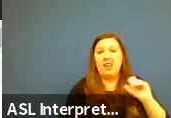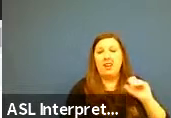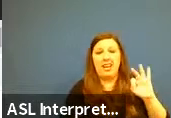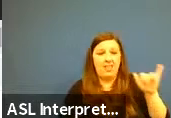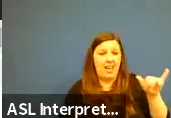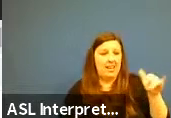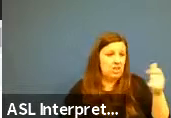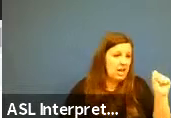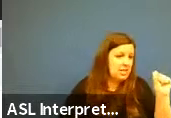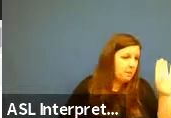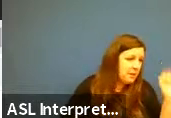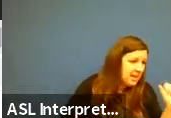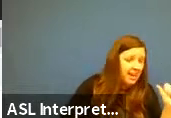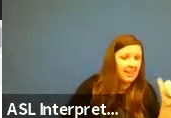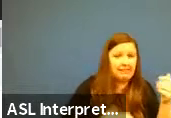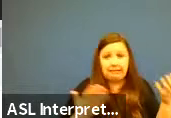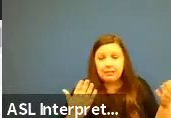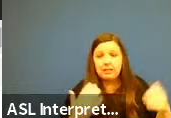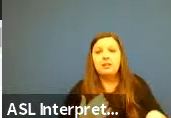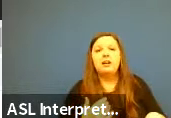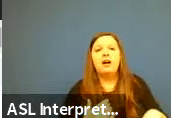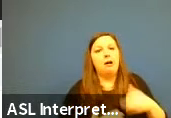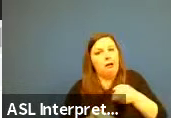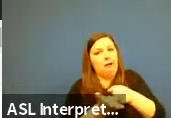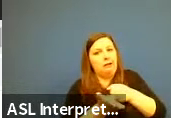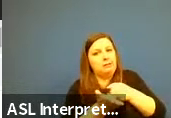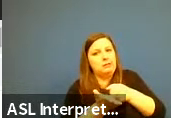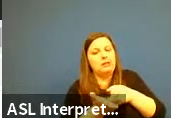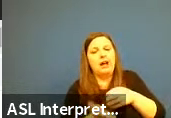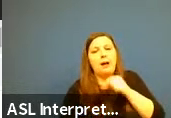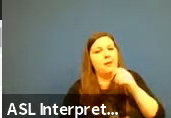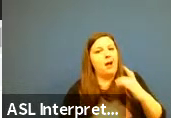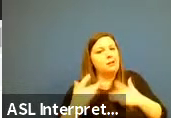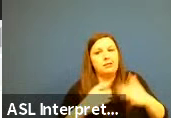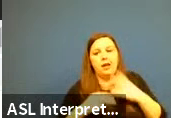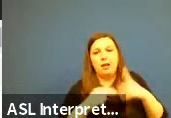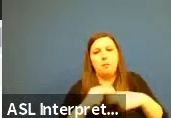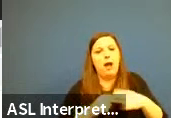honest, I'm not excited about creating another committee.